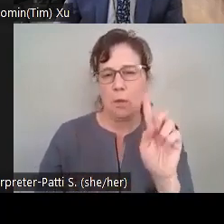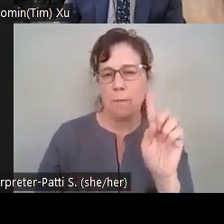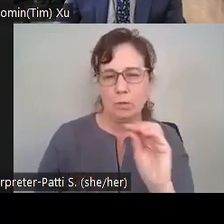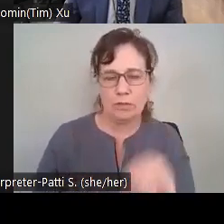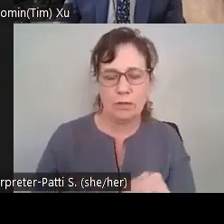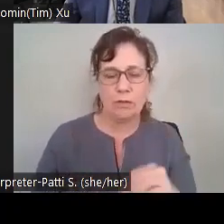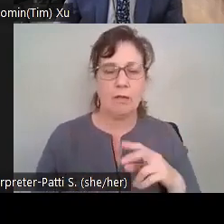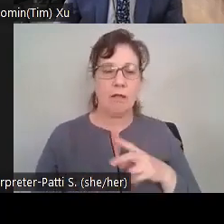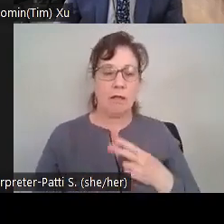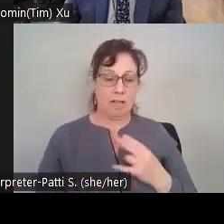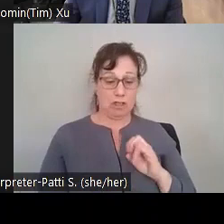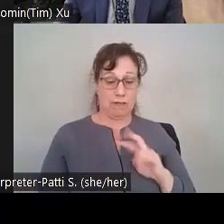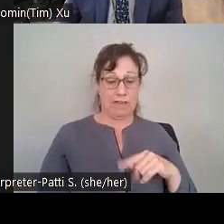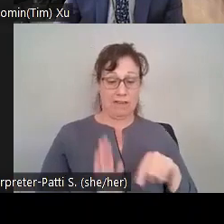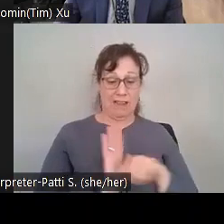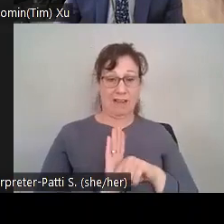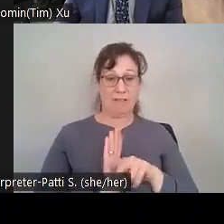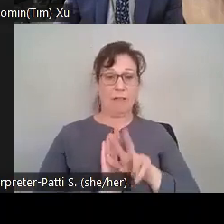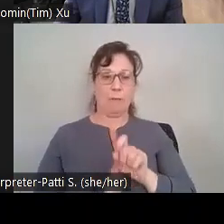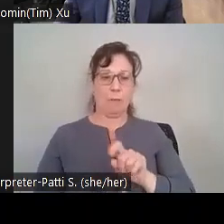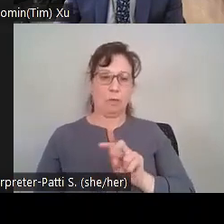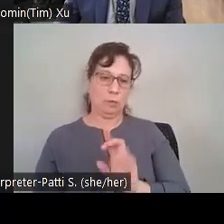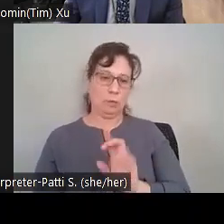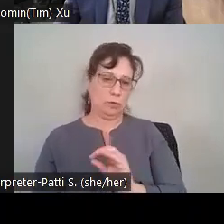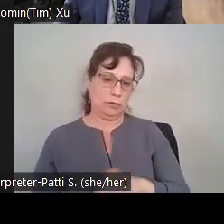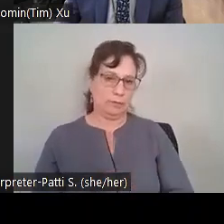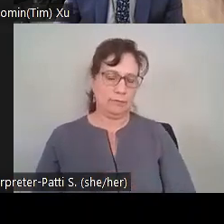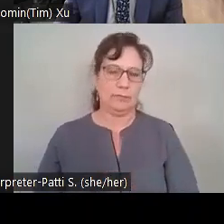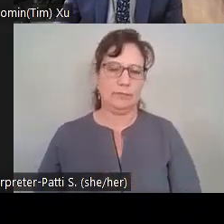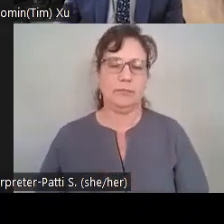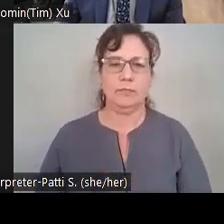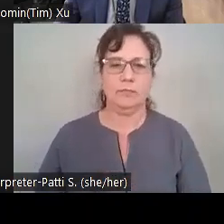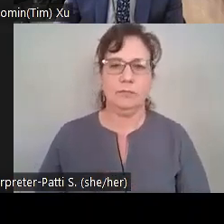HIV negative patients was 3.2%.